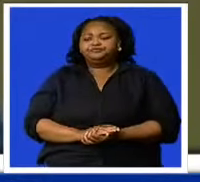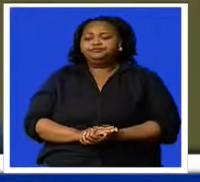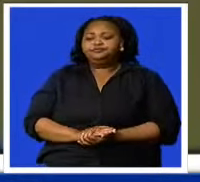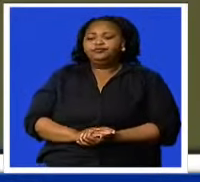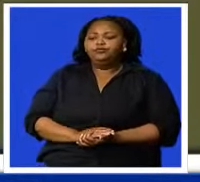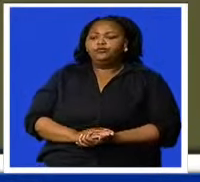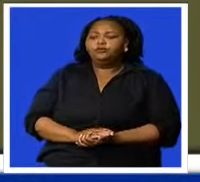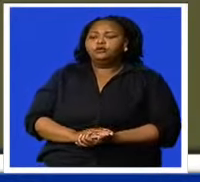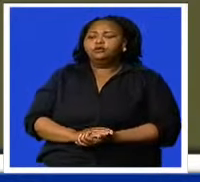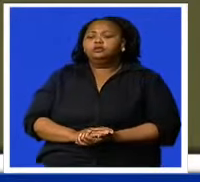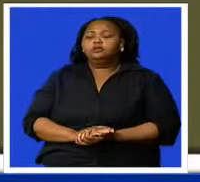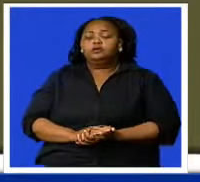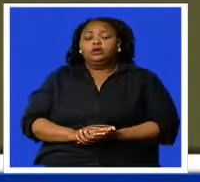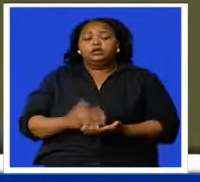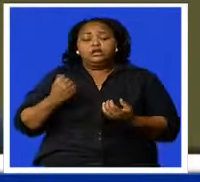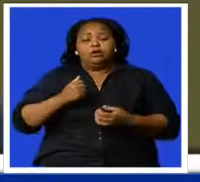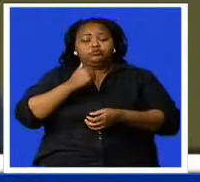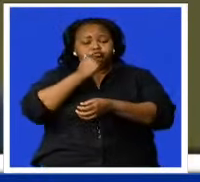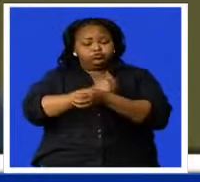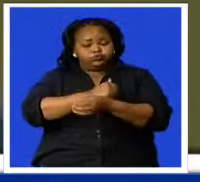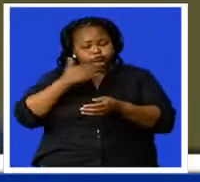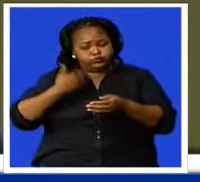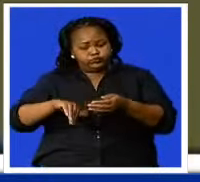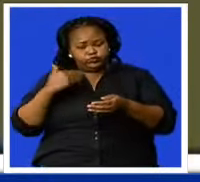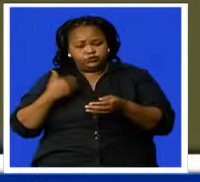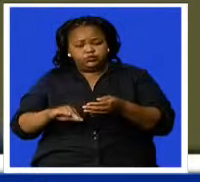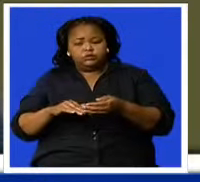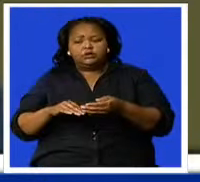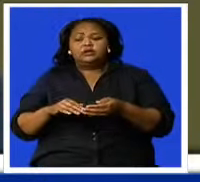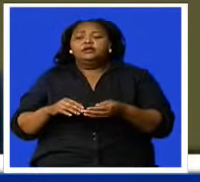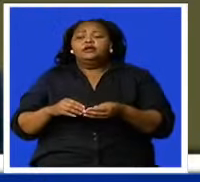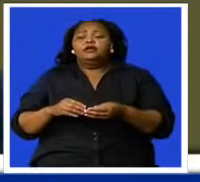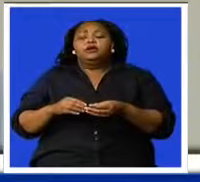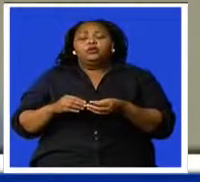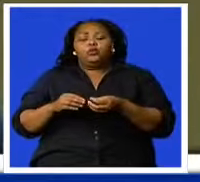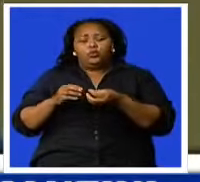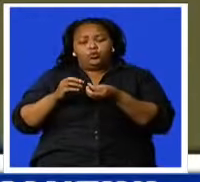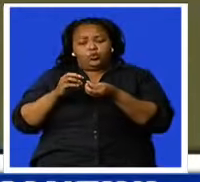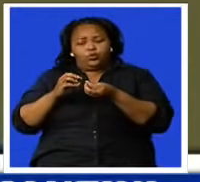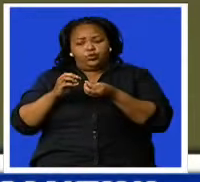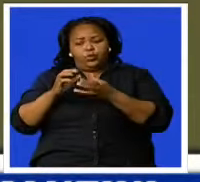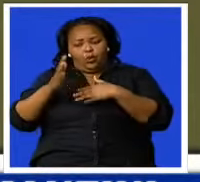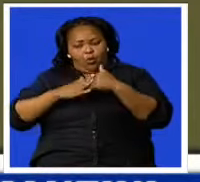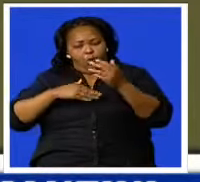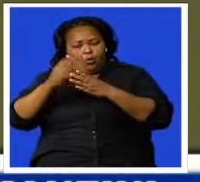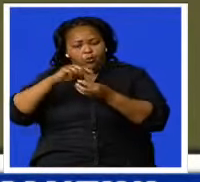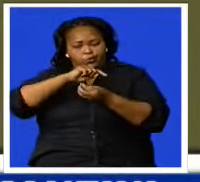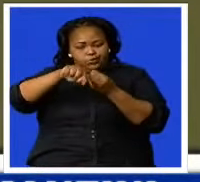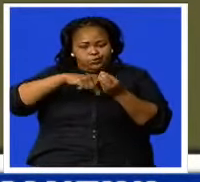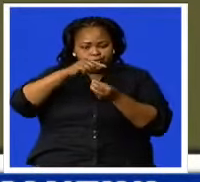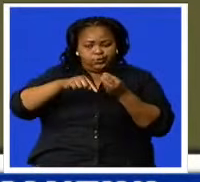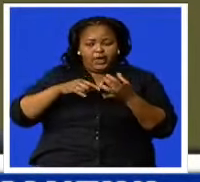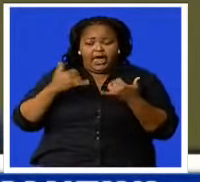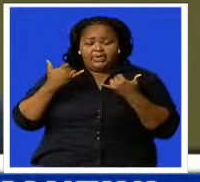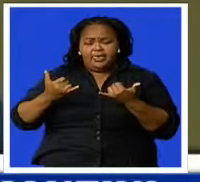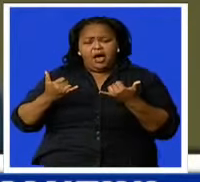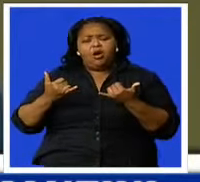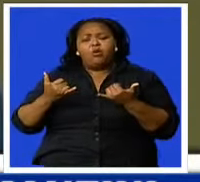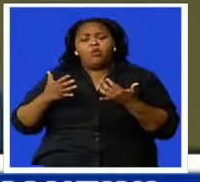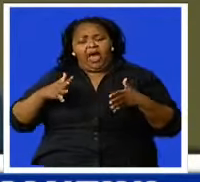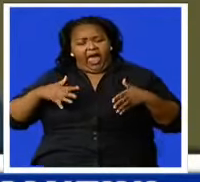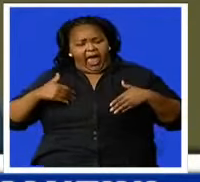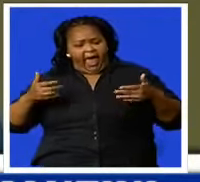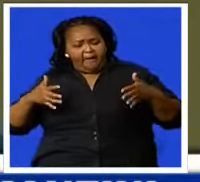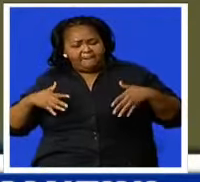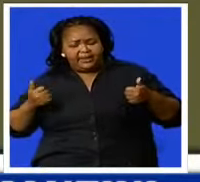its proximity to the Mavuso Trade and Exhibition Center, which we manage. As IPA, we are excited about the collaboration with